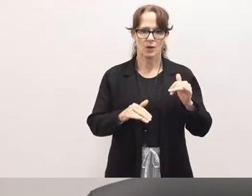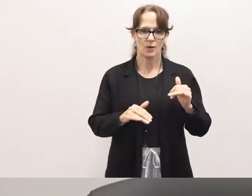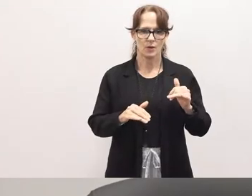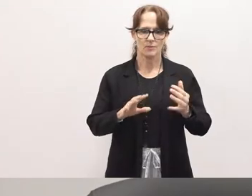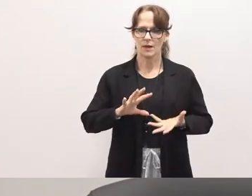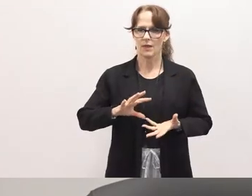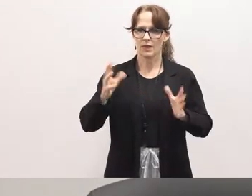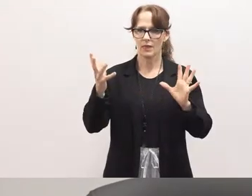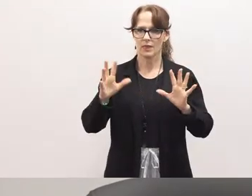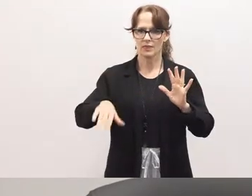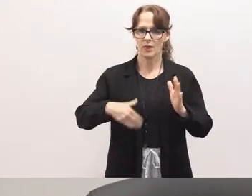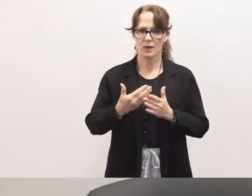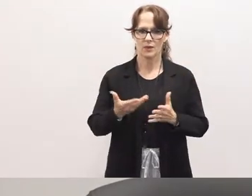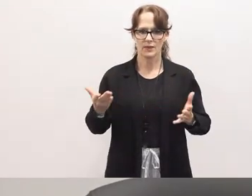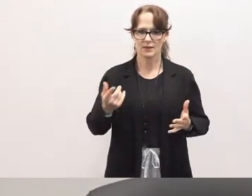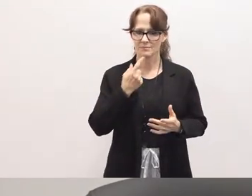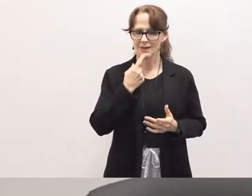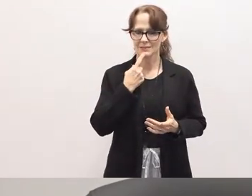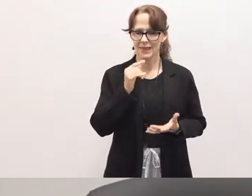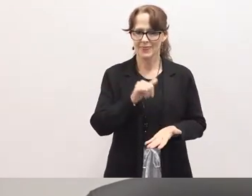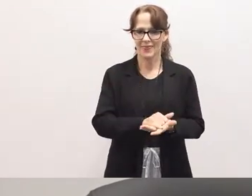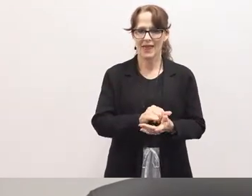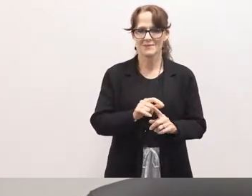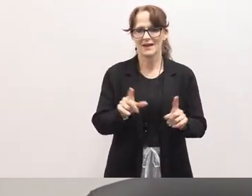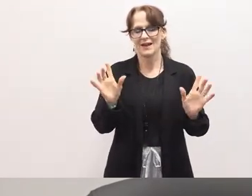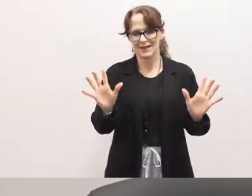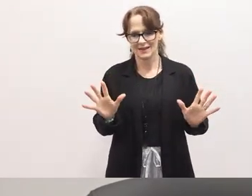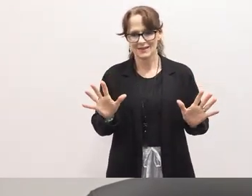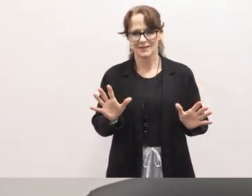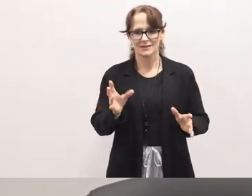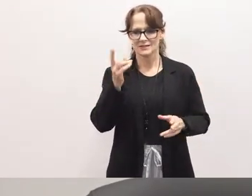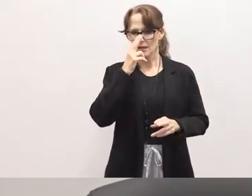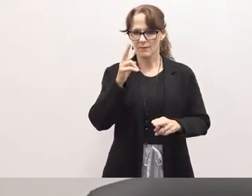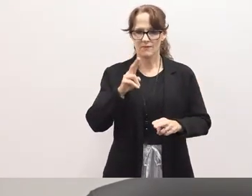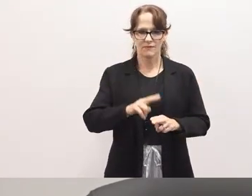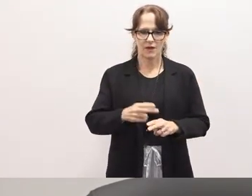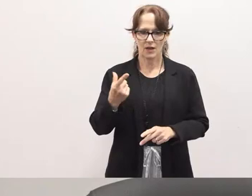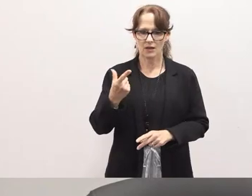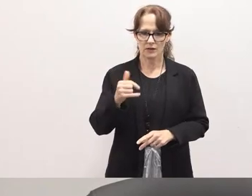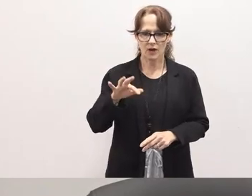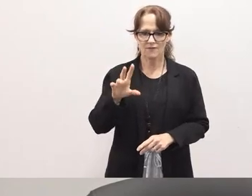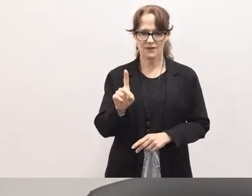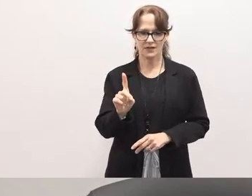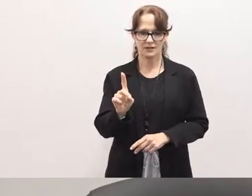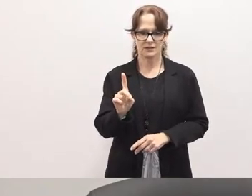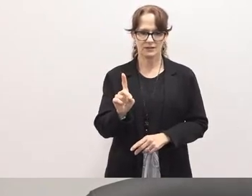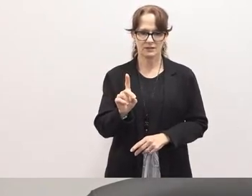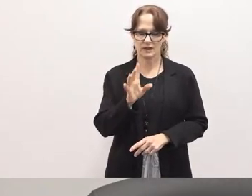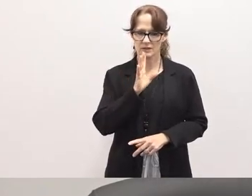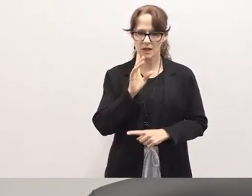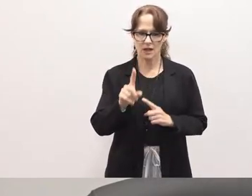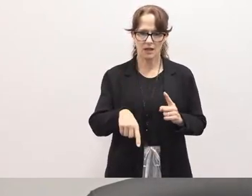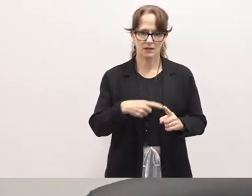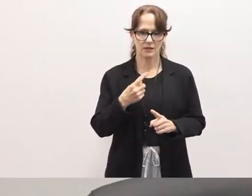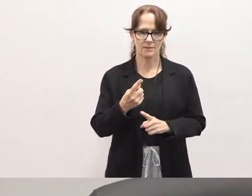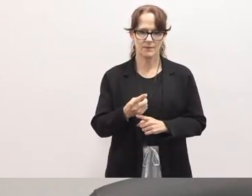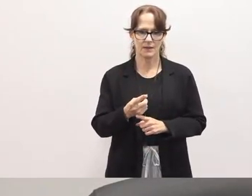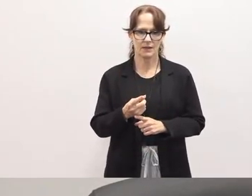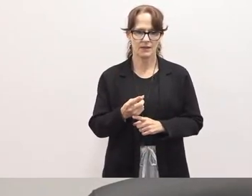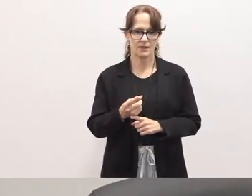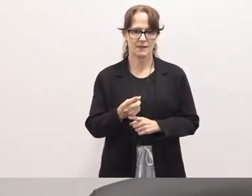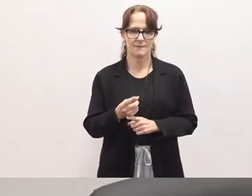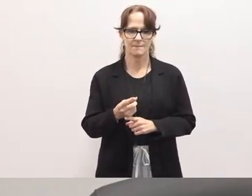jinx the whole deal by saying that, but it was so much fun at Garfield, and talk about,